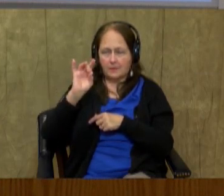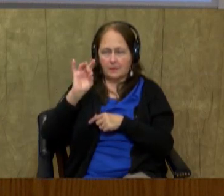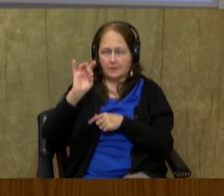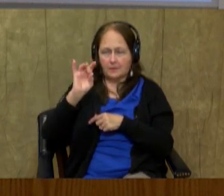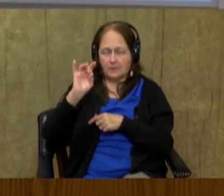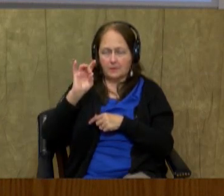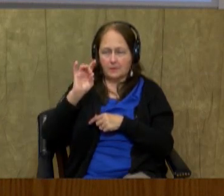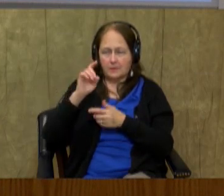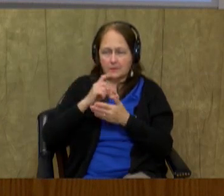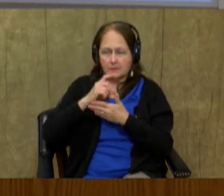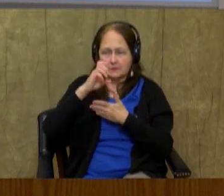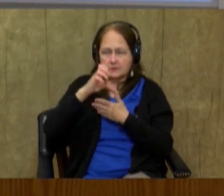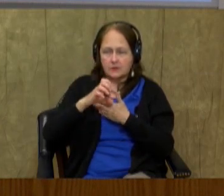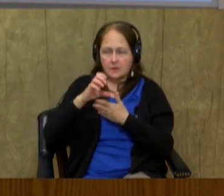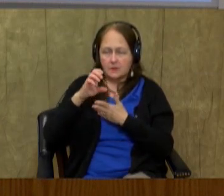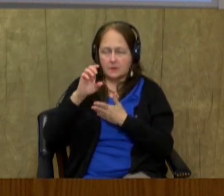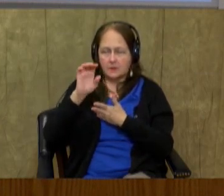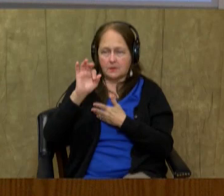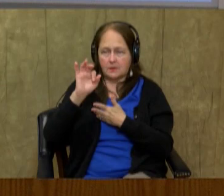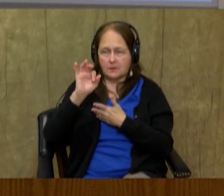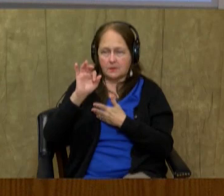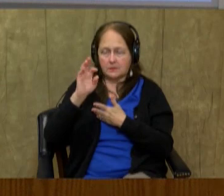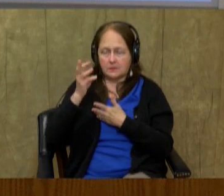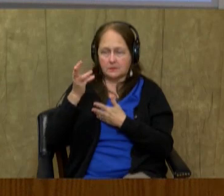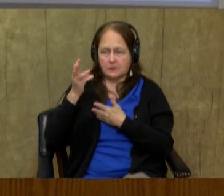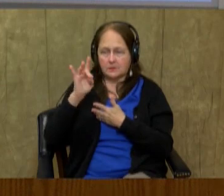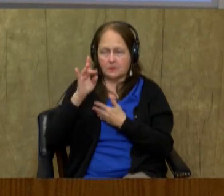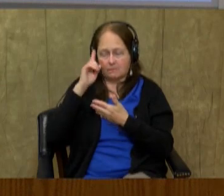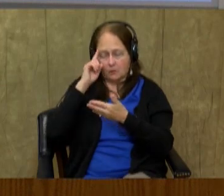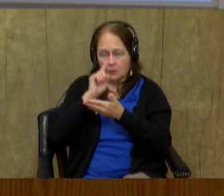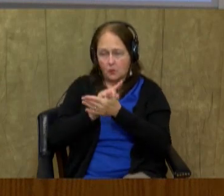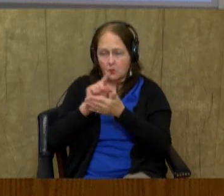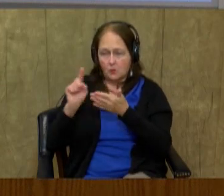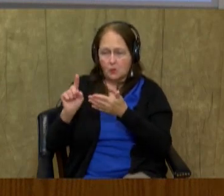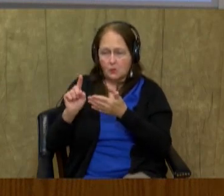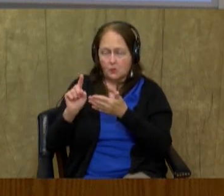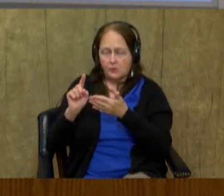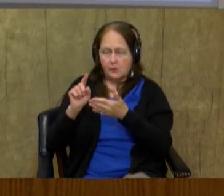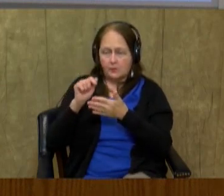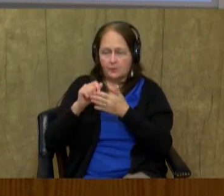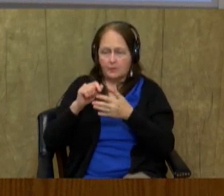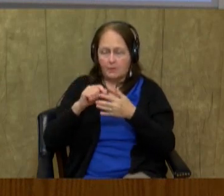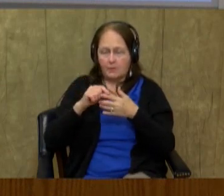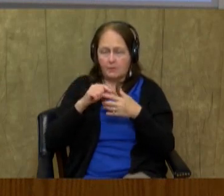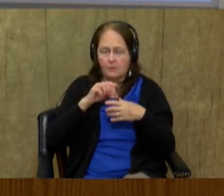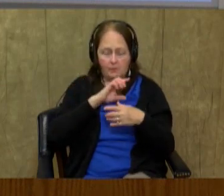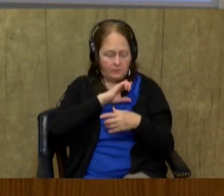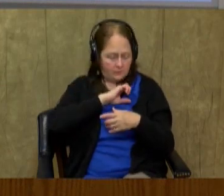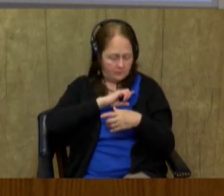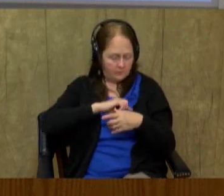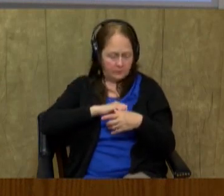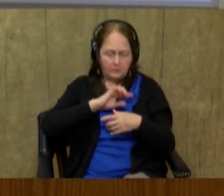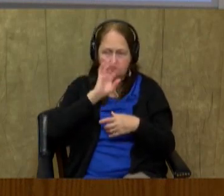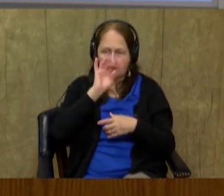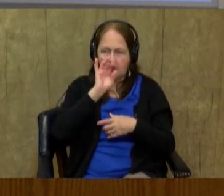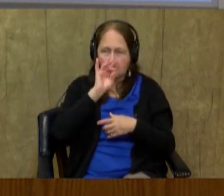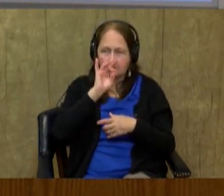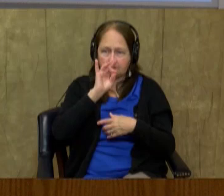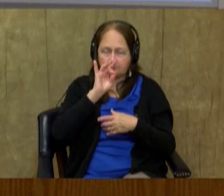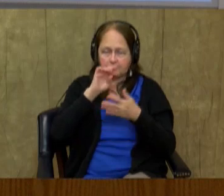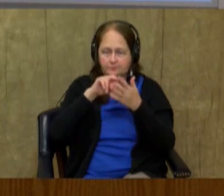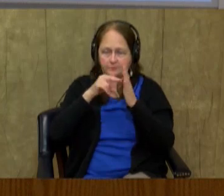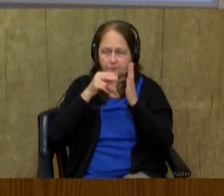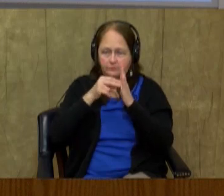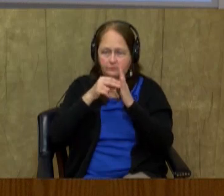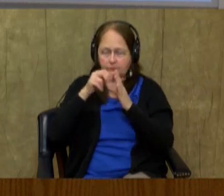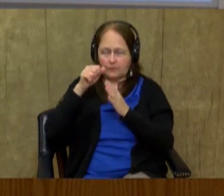8 what lasted about a week, and I want you to notice in this mission patch it makes an 8, which clearly that's